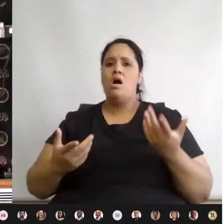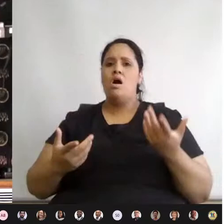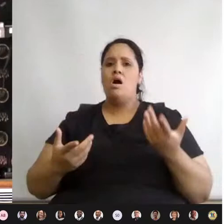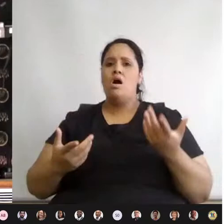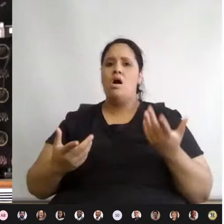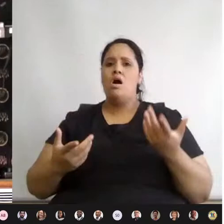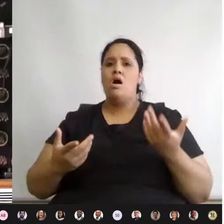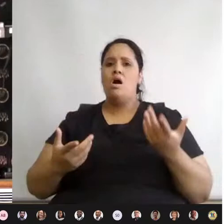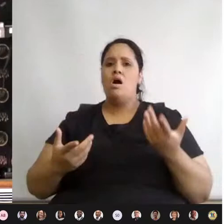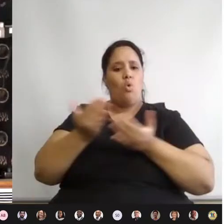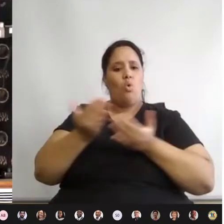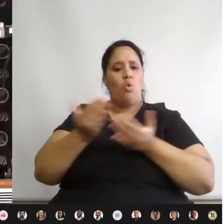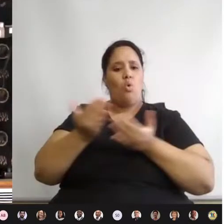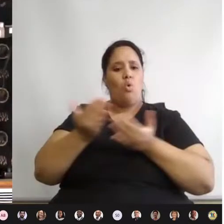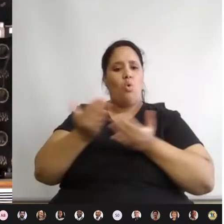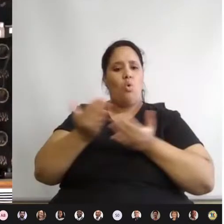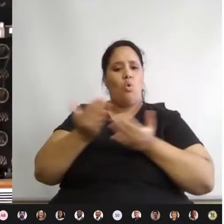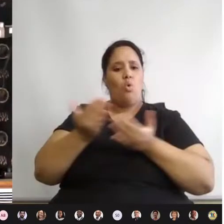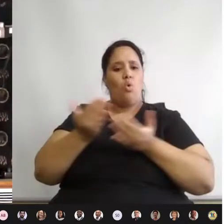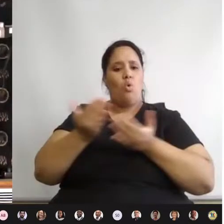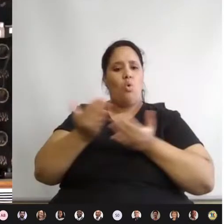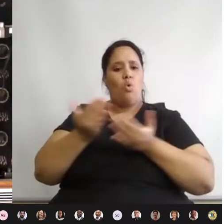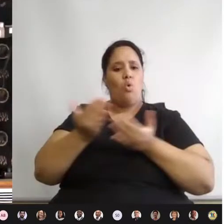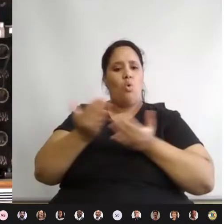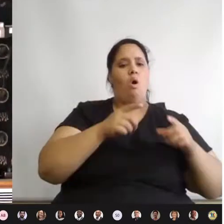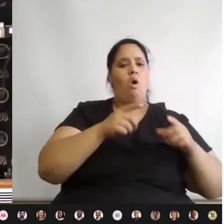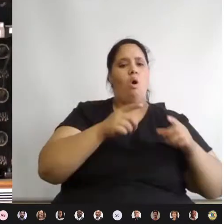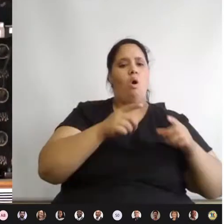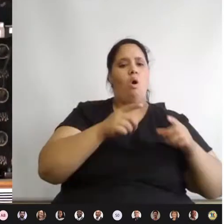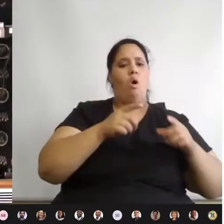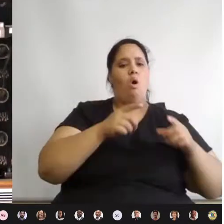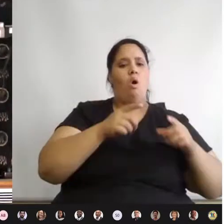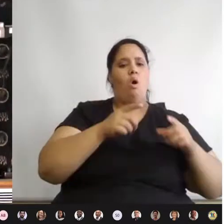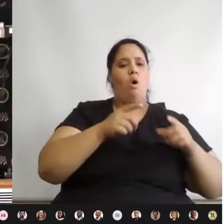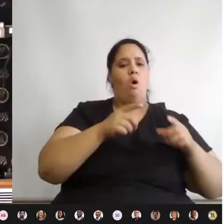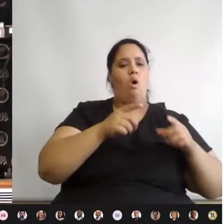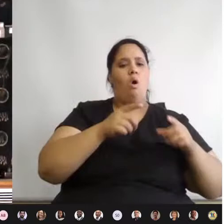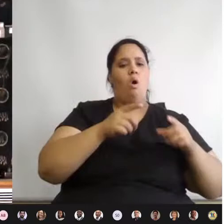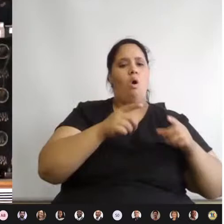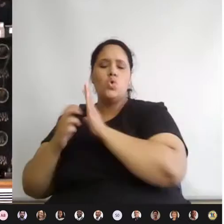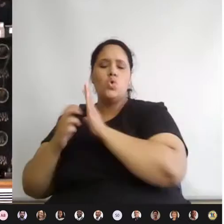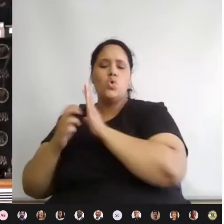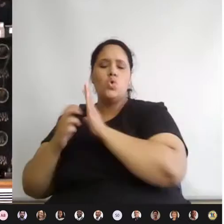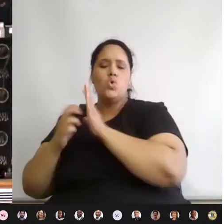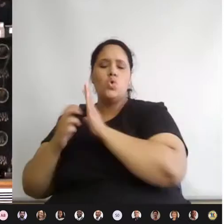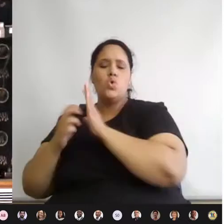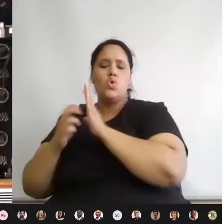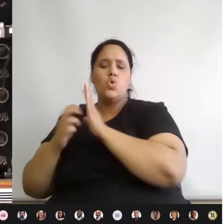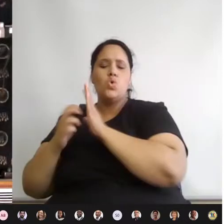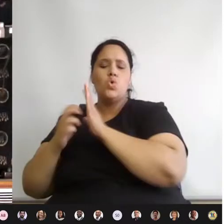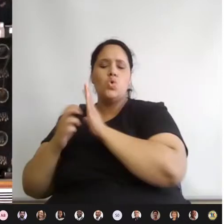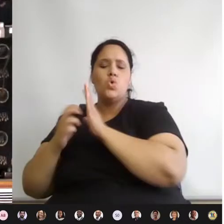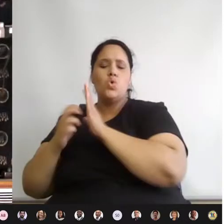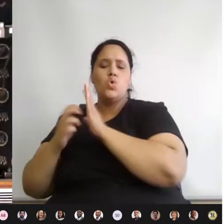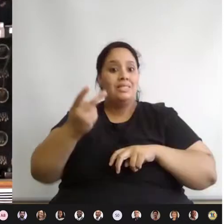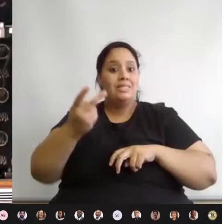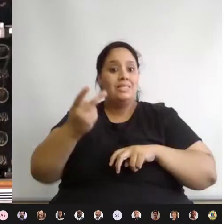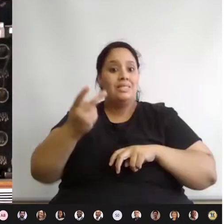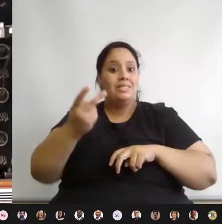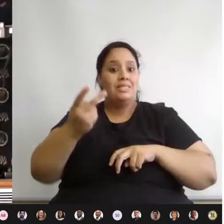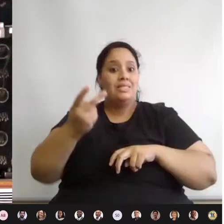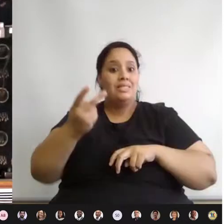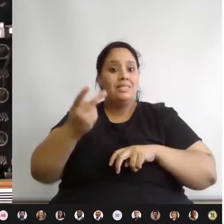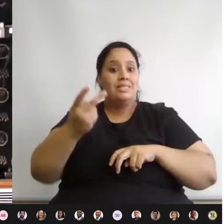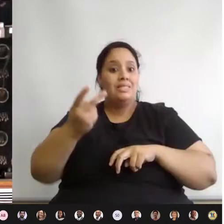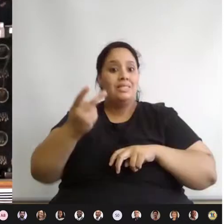have balance between the two. It is about that balance and how we learn from our processes that is actually going to enable